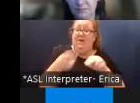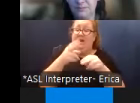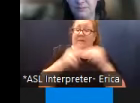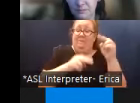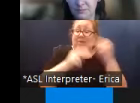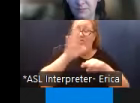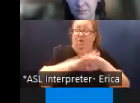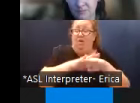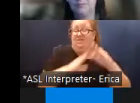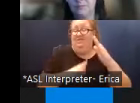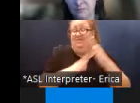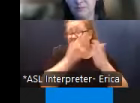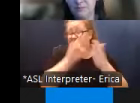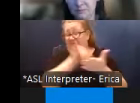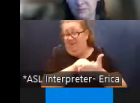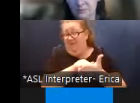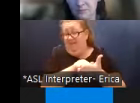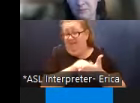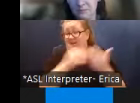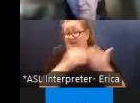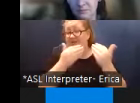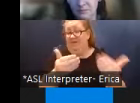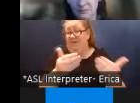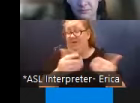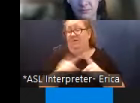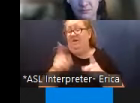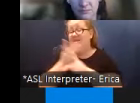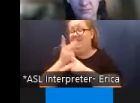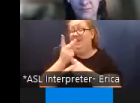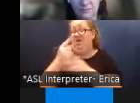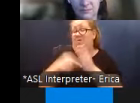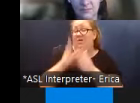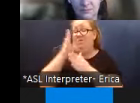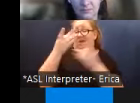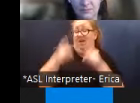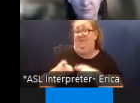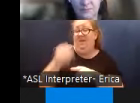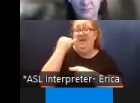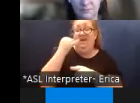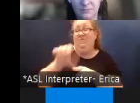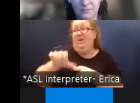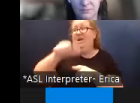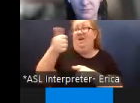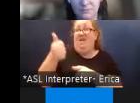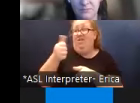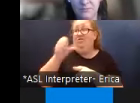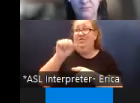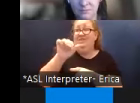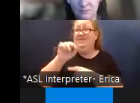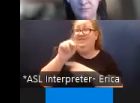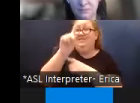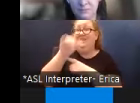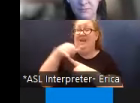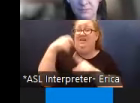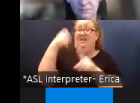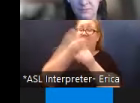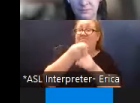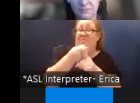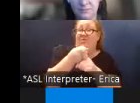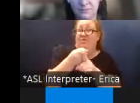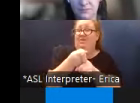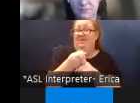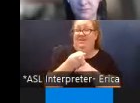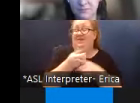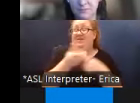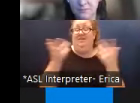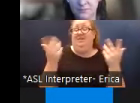green infrastructure as we go. But take care of what's going to happen. If we get another Sandy come through, we're